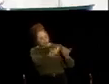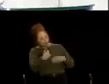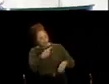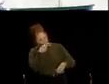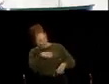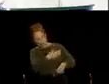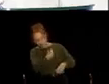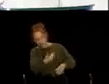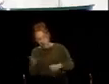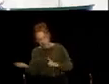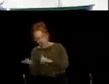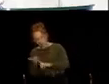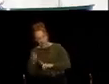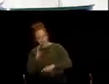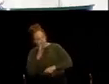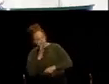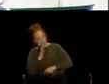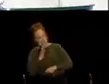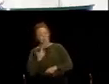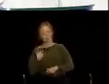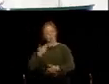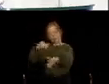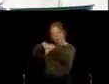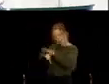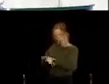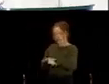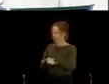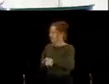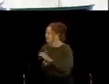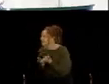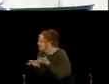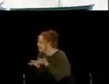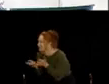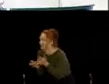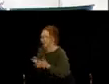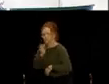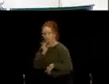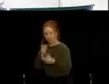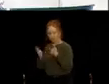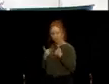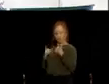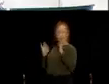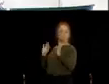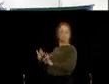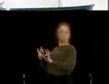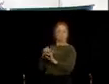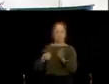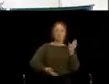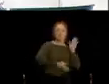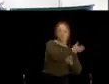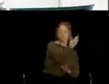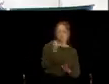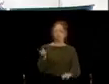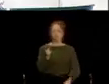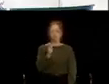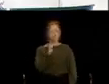speak? And so she would speak to me, which was great. We loved that. And then I would leave, and she'd stop speaking